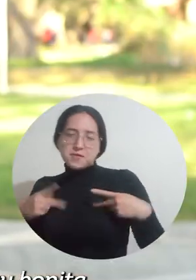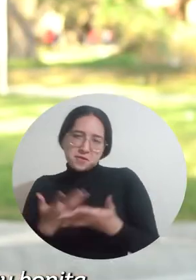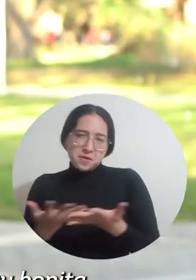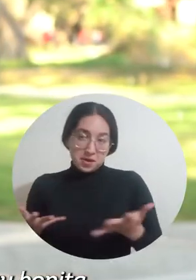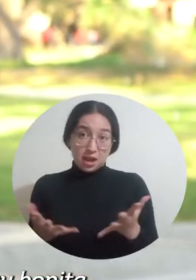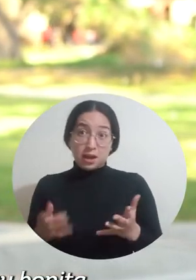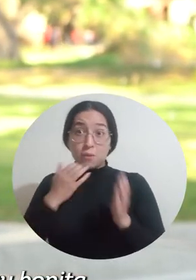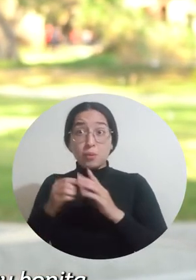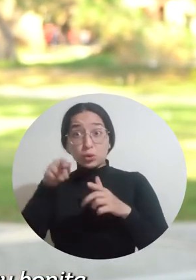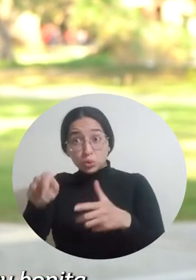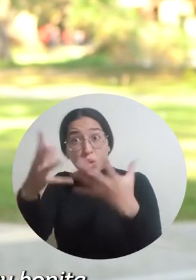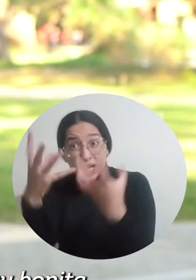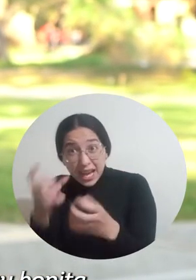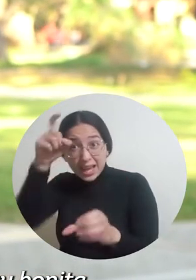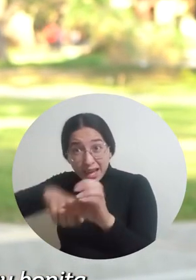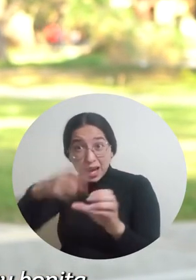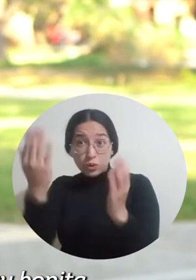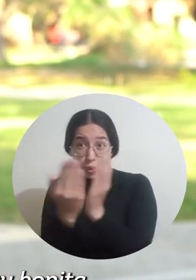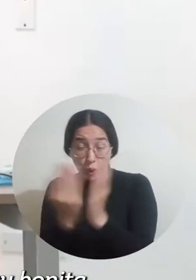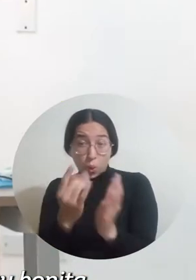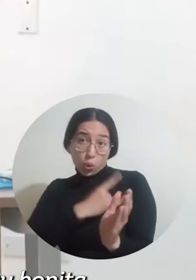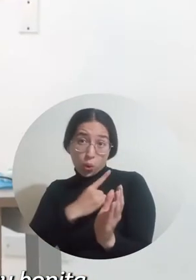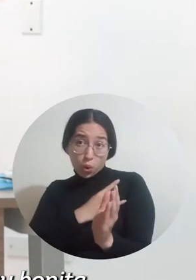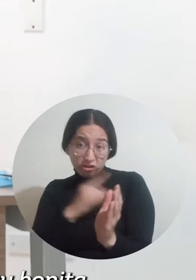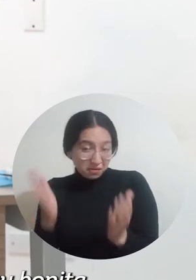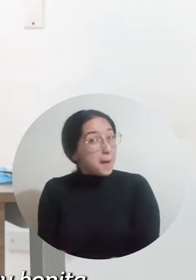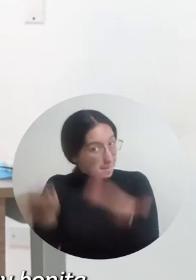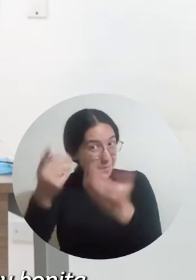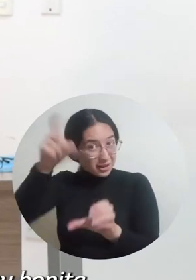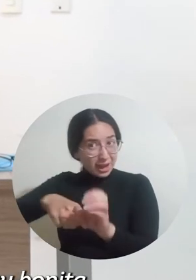if they want to study at the university, it's a